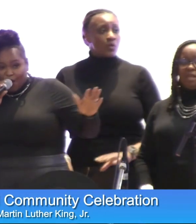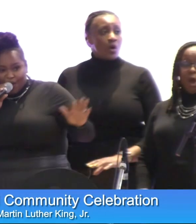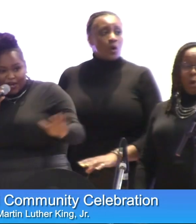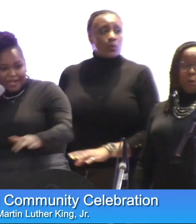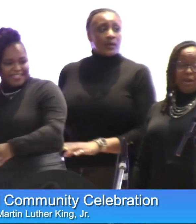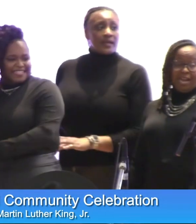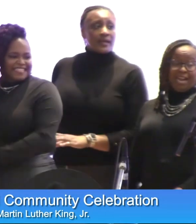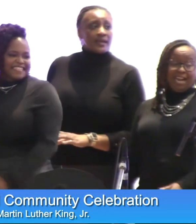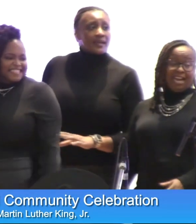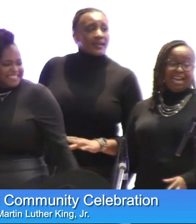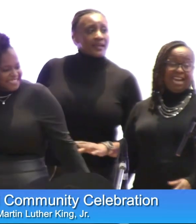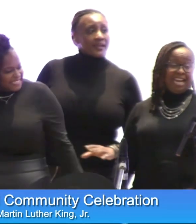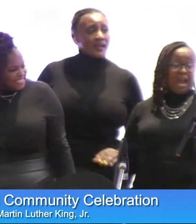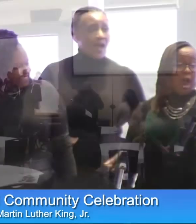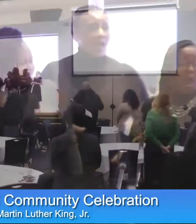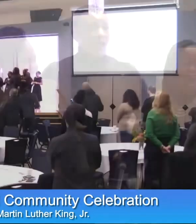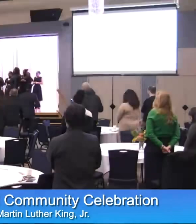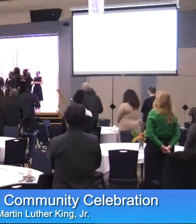watered.